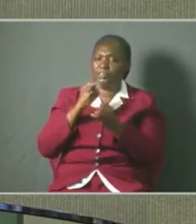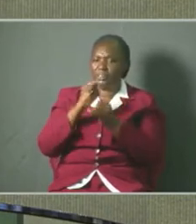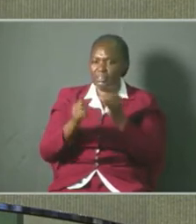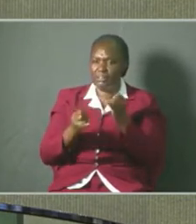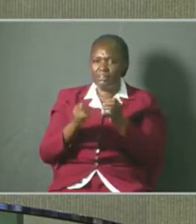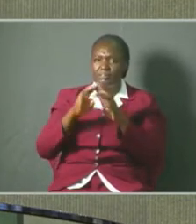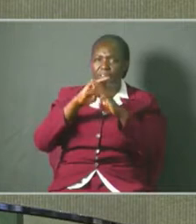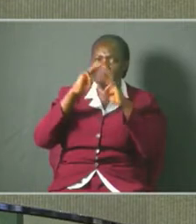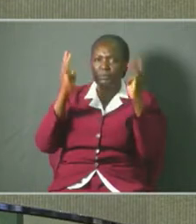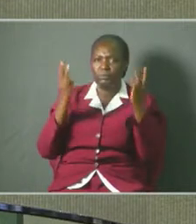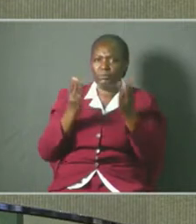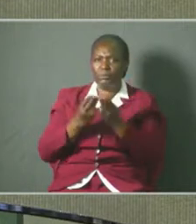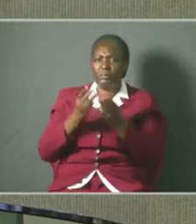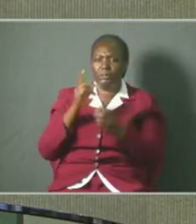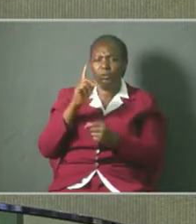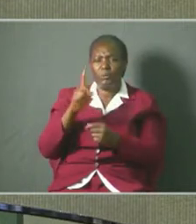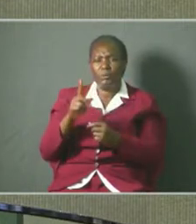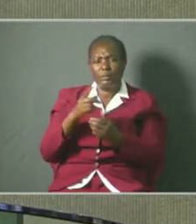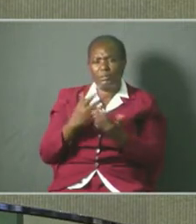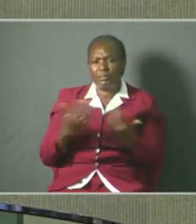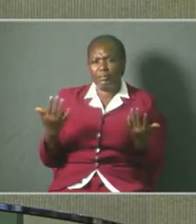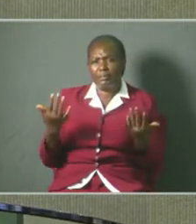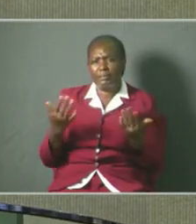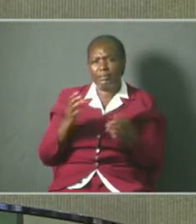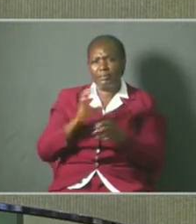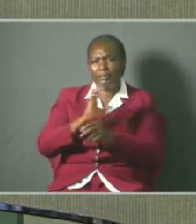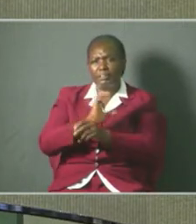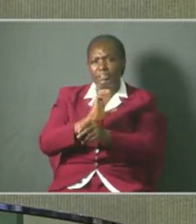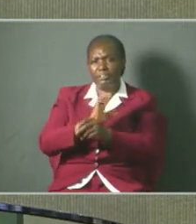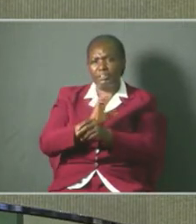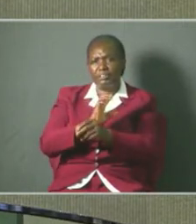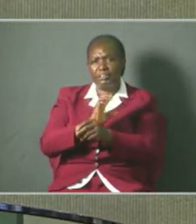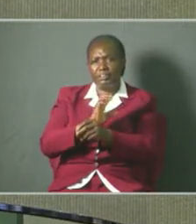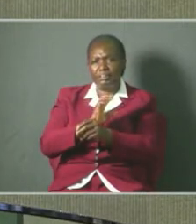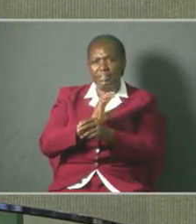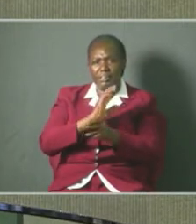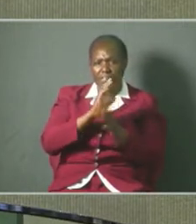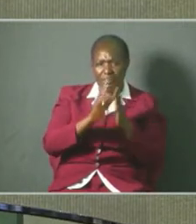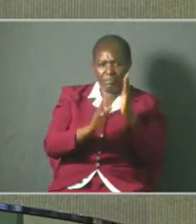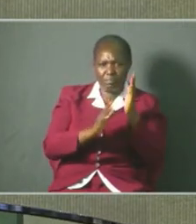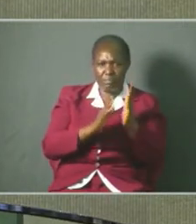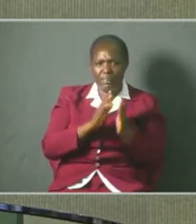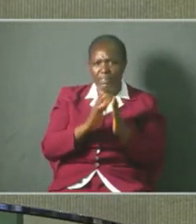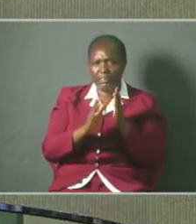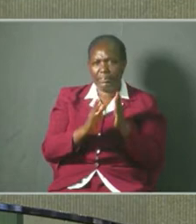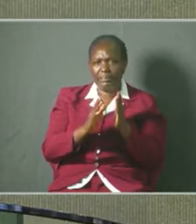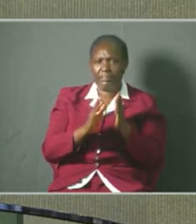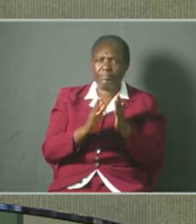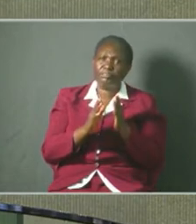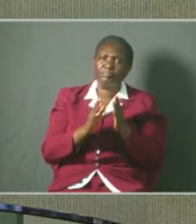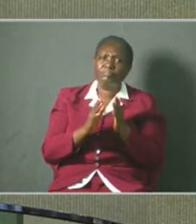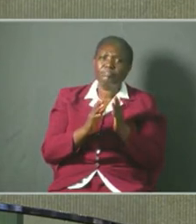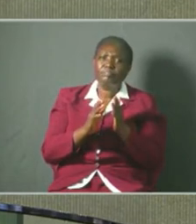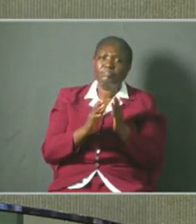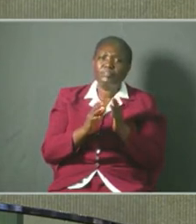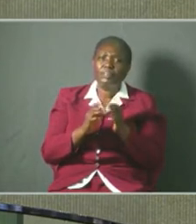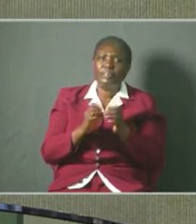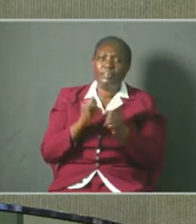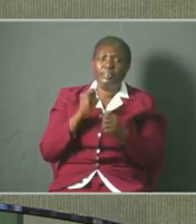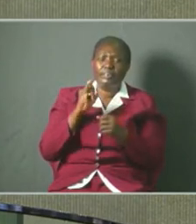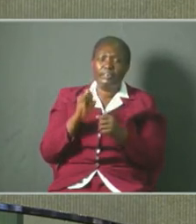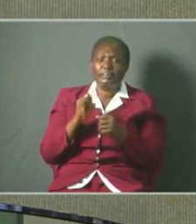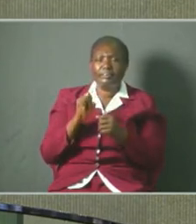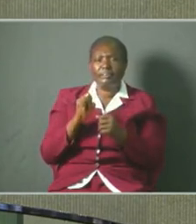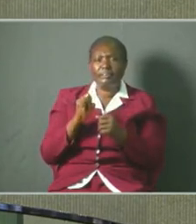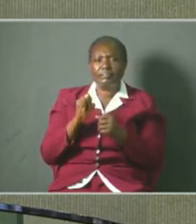One of the avenues that the church has put in place for us to participate in the Great Commission is what we